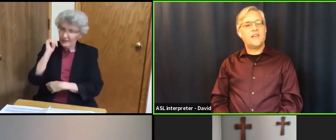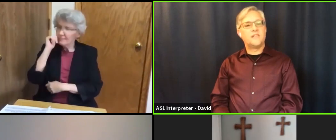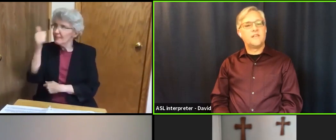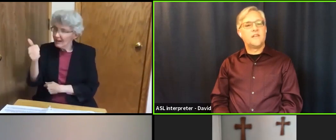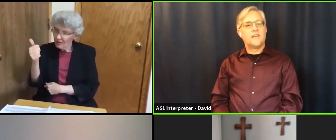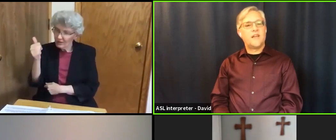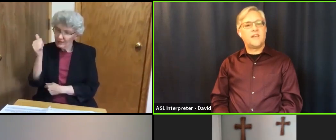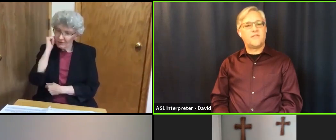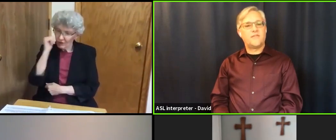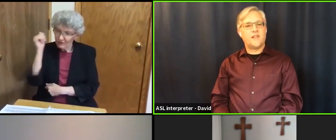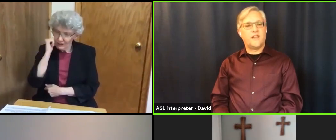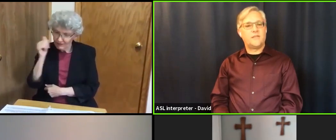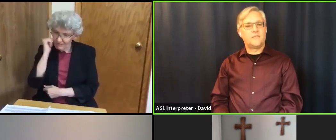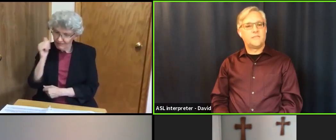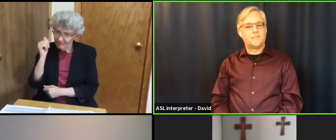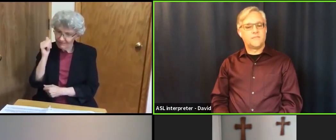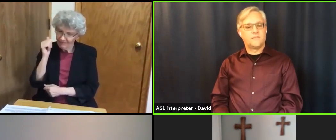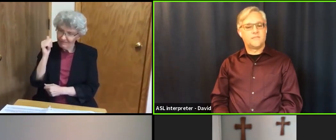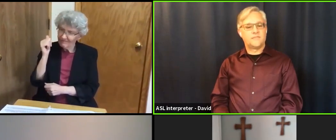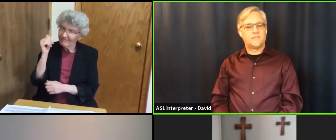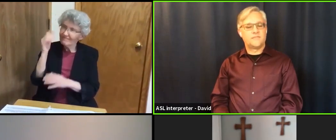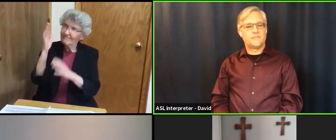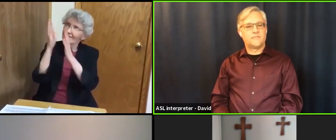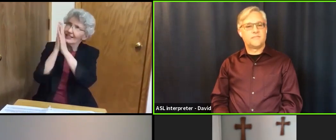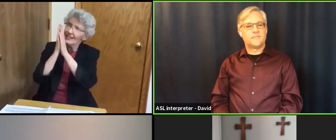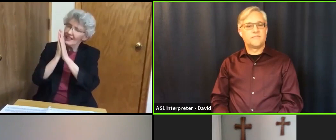today and every day.